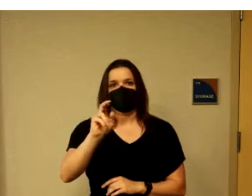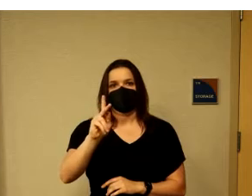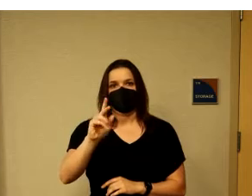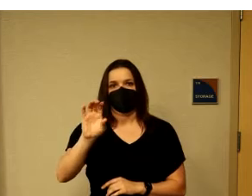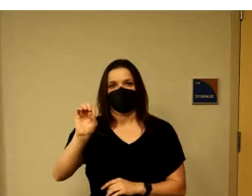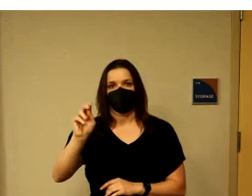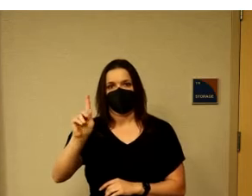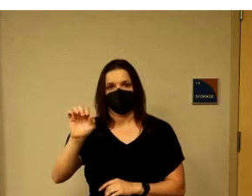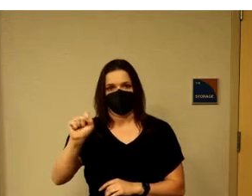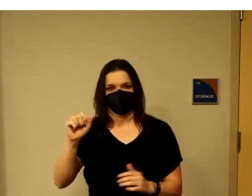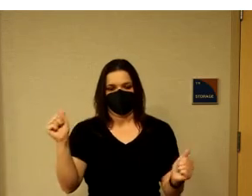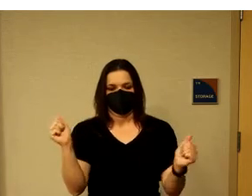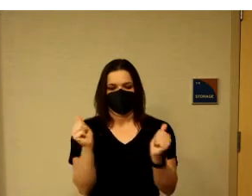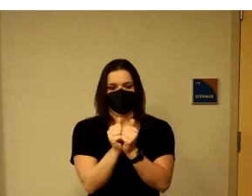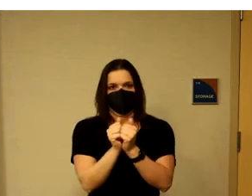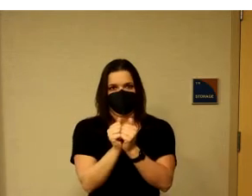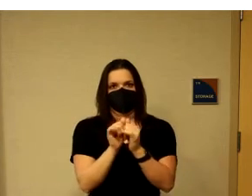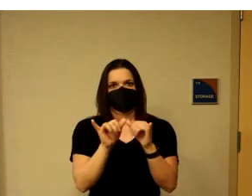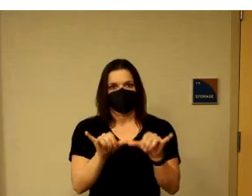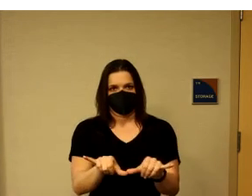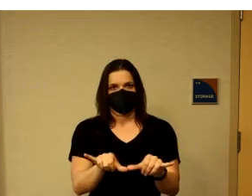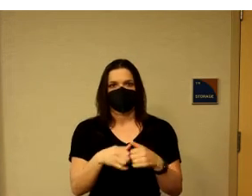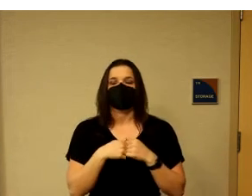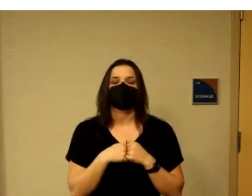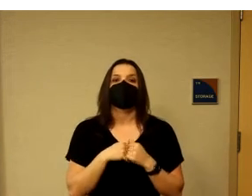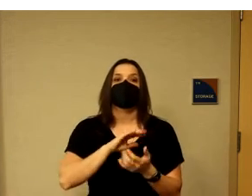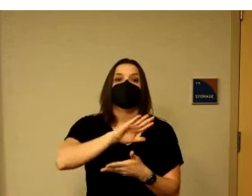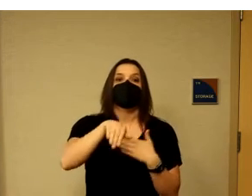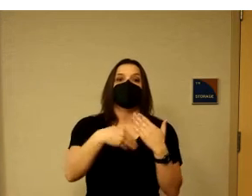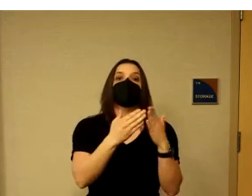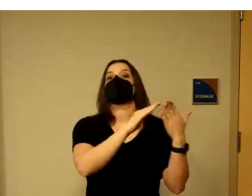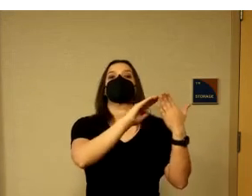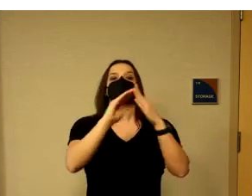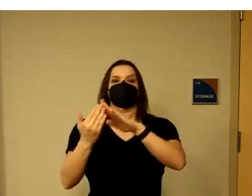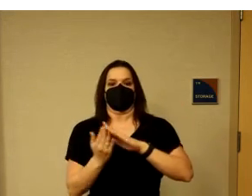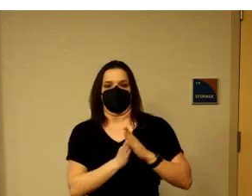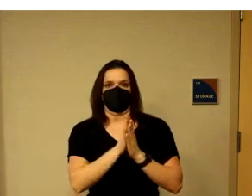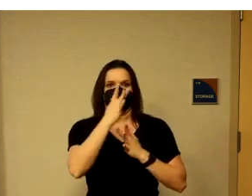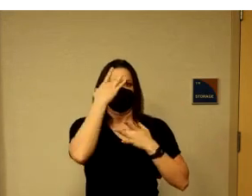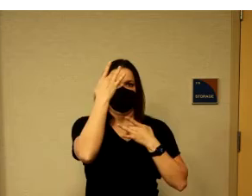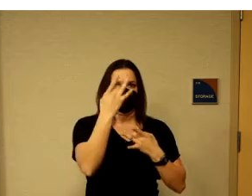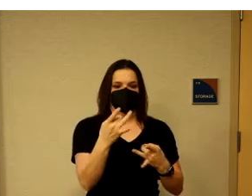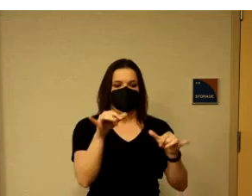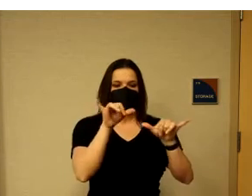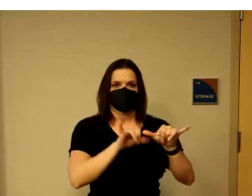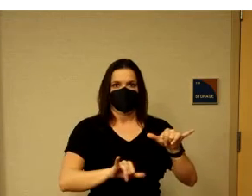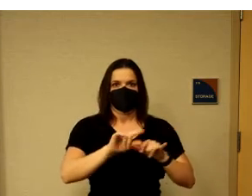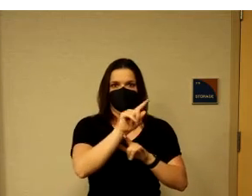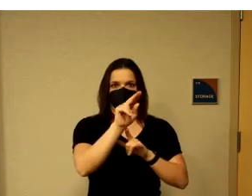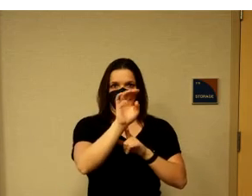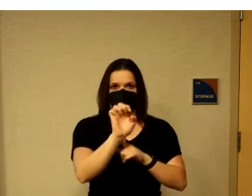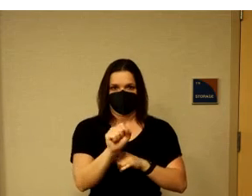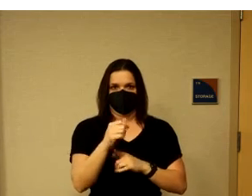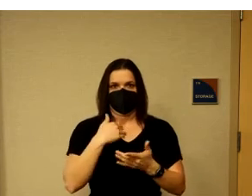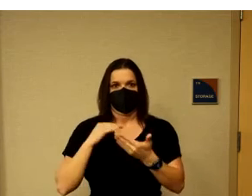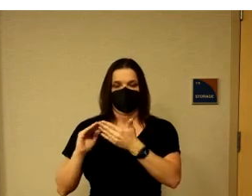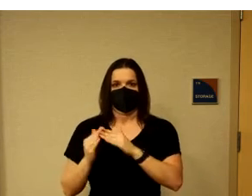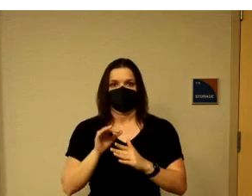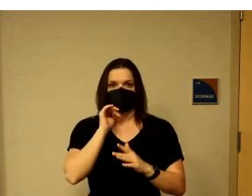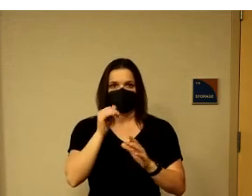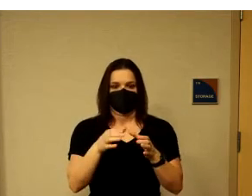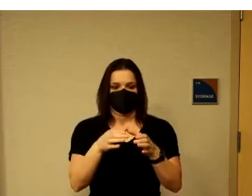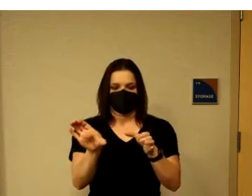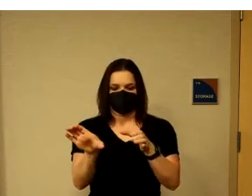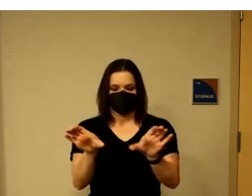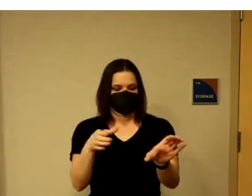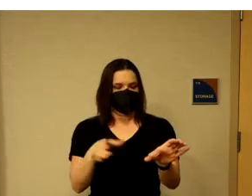is kept whole, right? All communities of interest remain in their respective zones, and their communities have not been